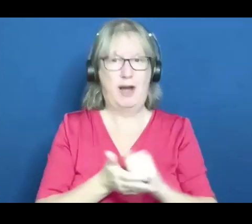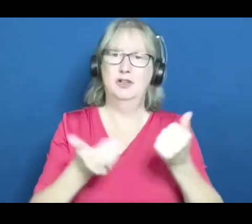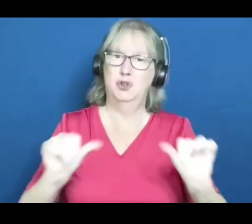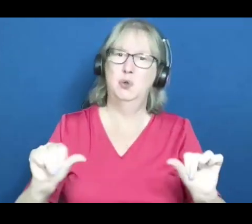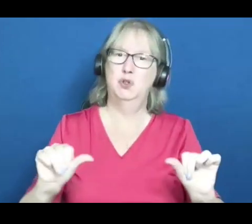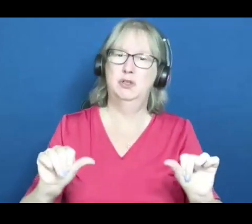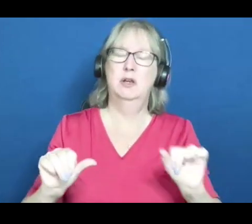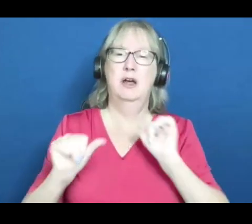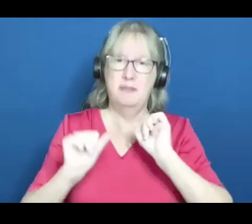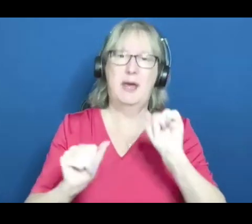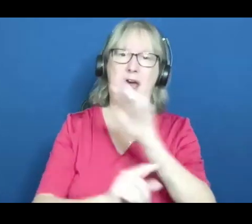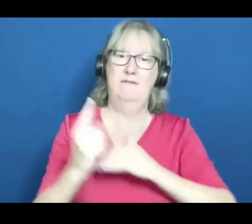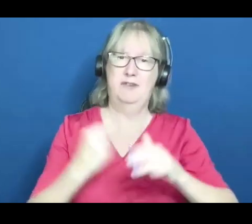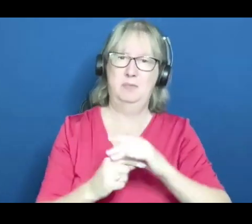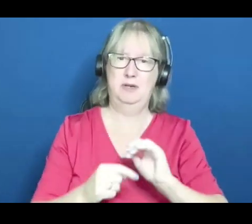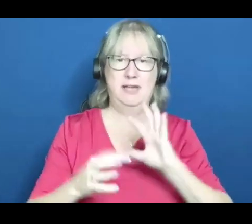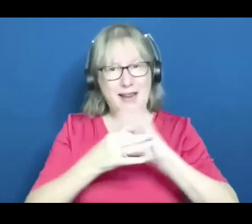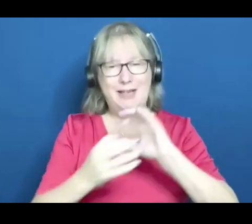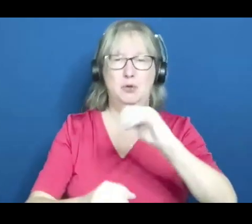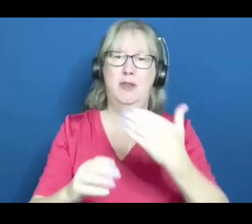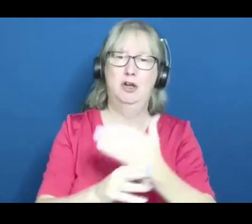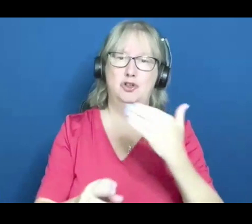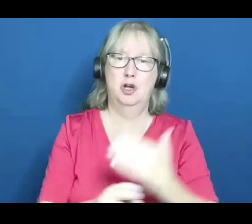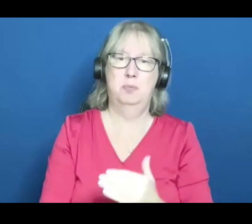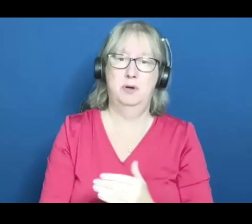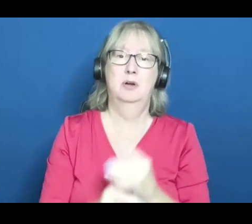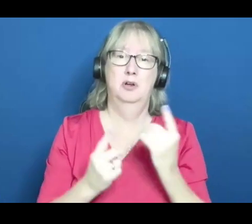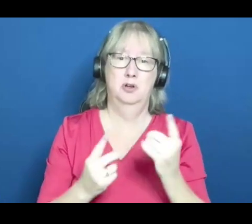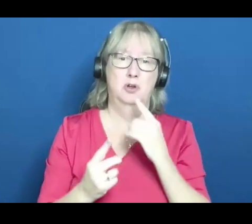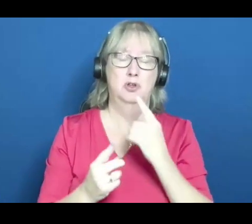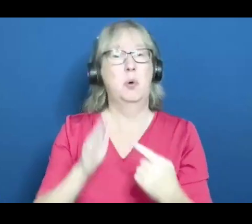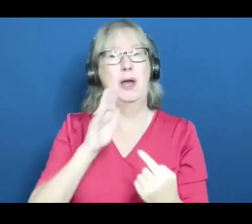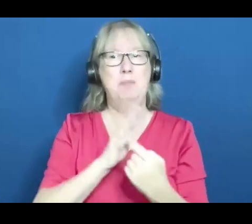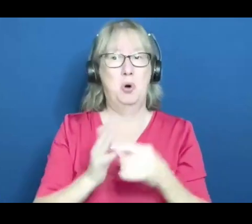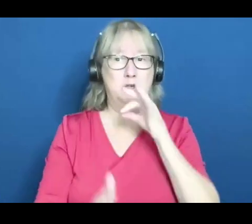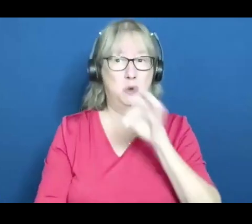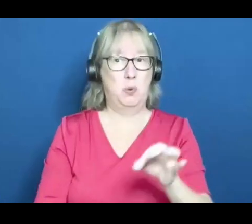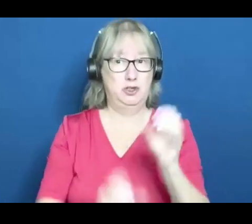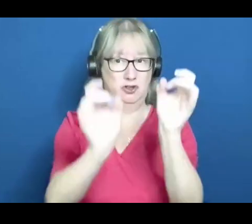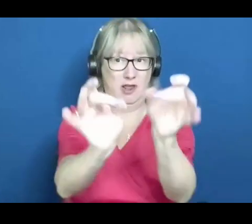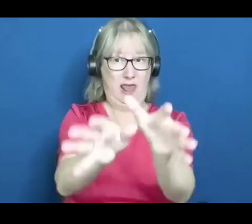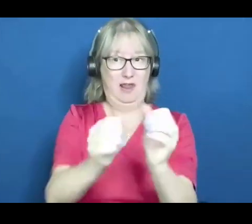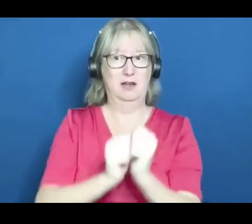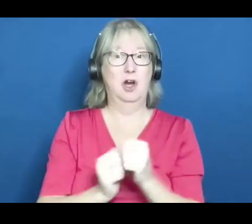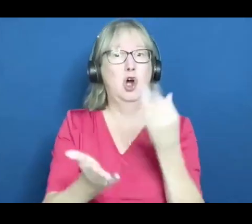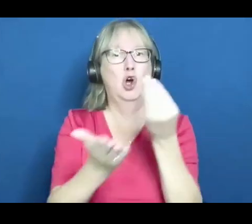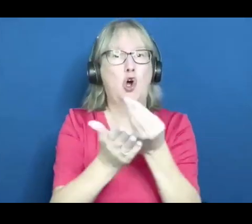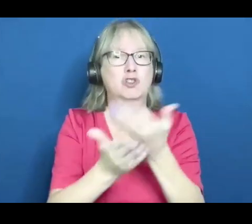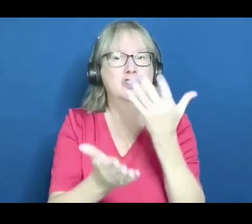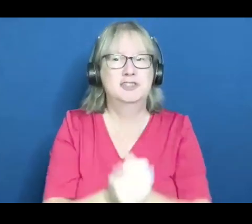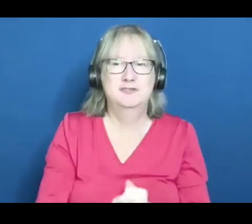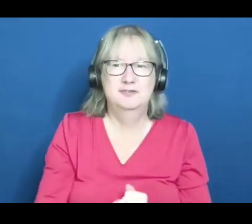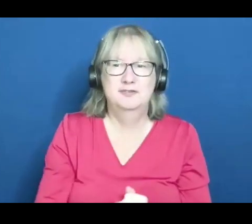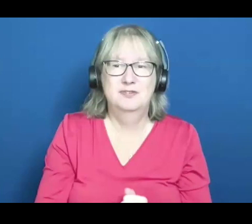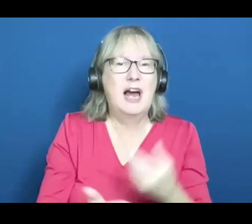in their environment and relating to their job role, which leads me to the very important question of cost. So